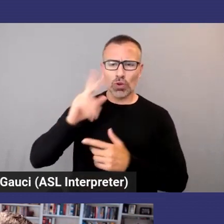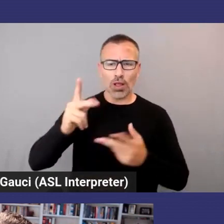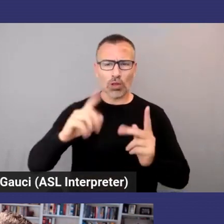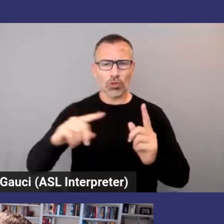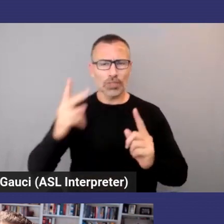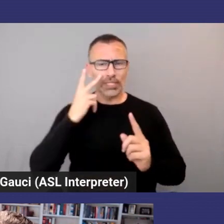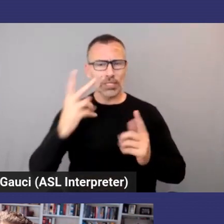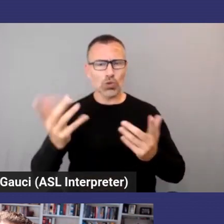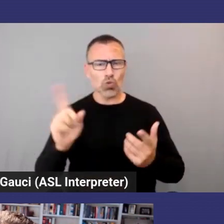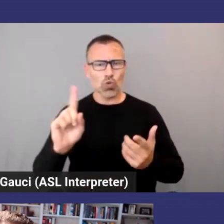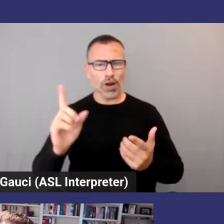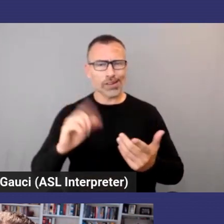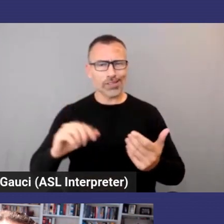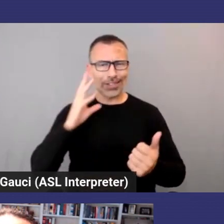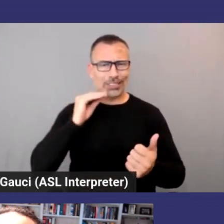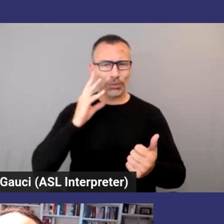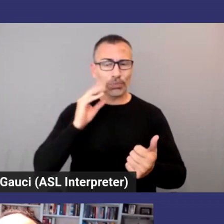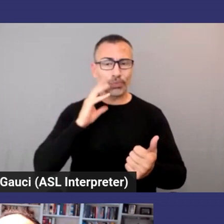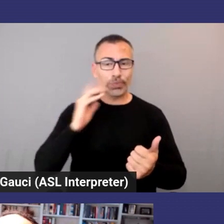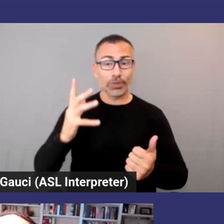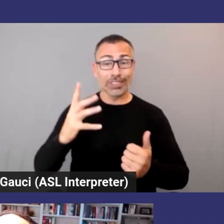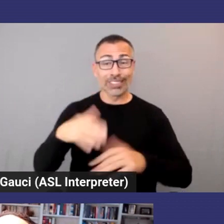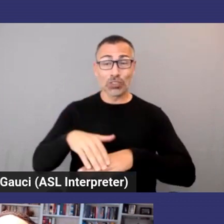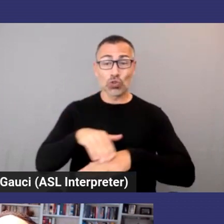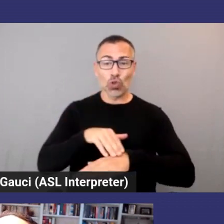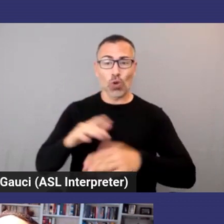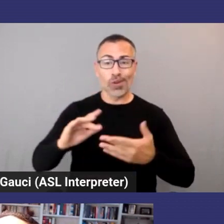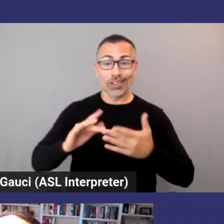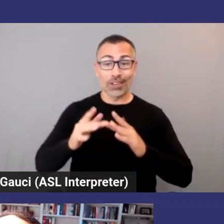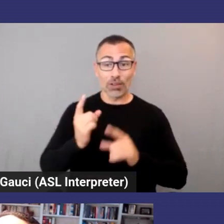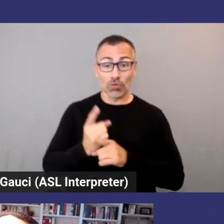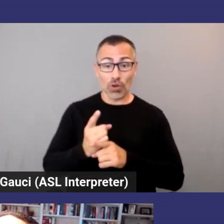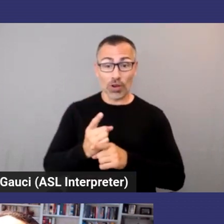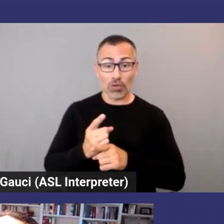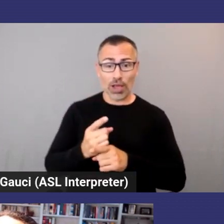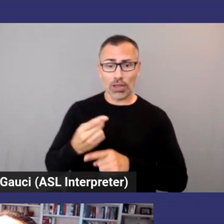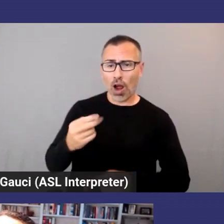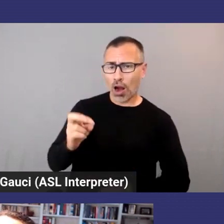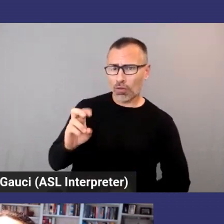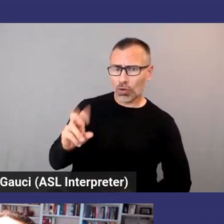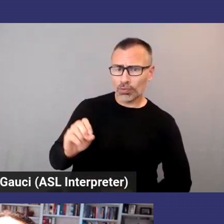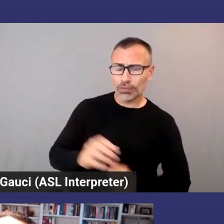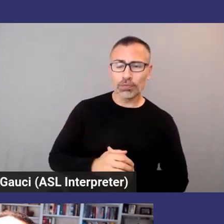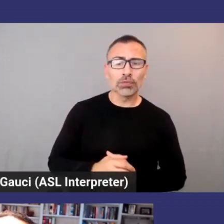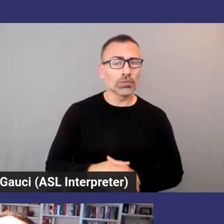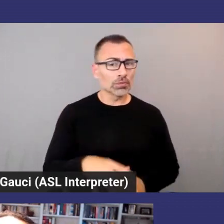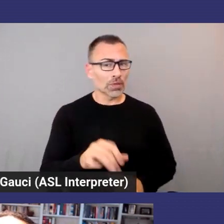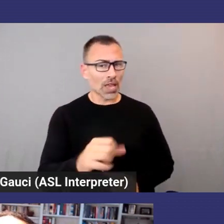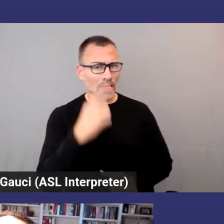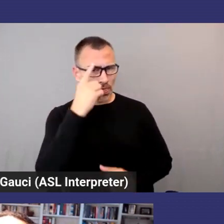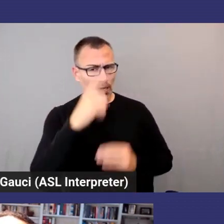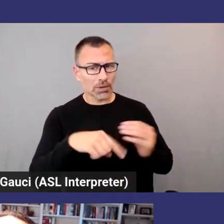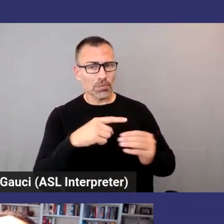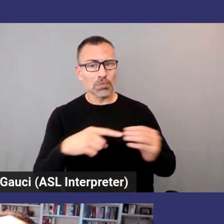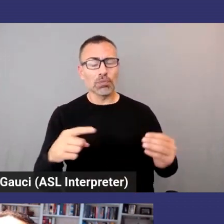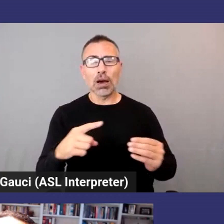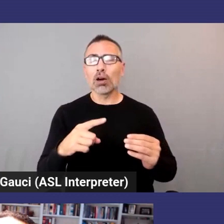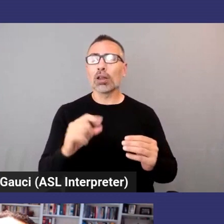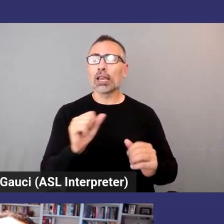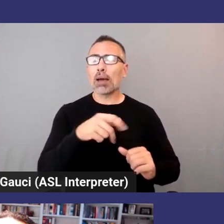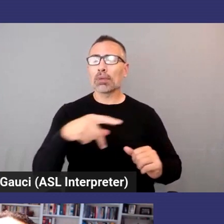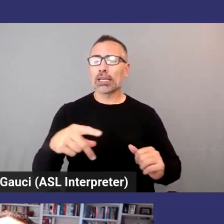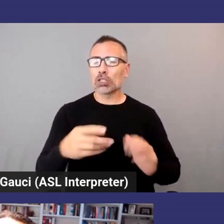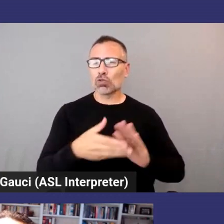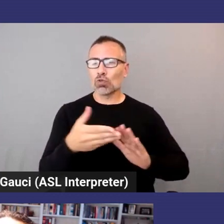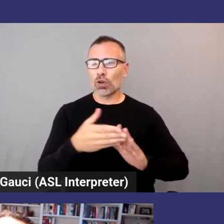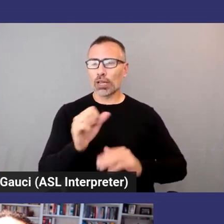latencies. Is that right, Harvo? Yeah, if you think about an application running on AWS that's